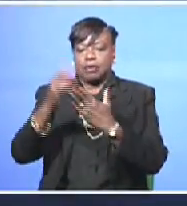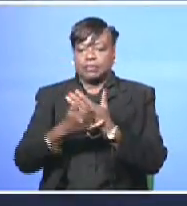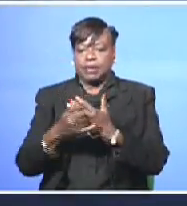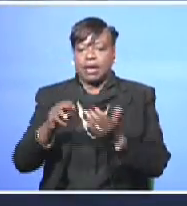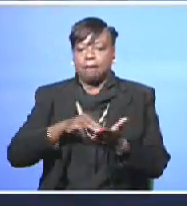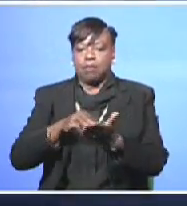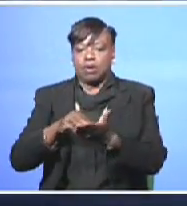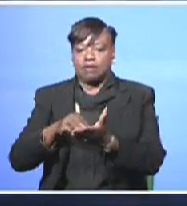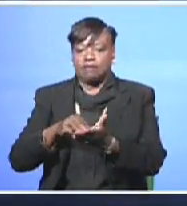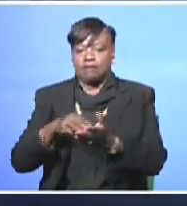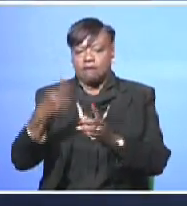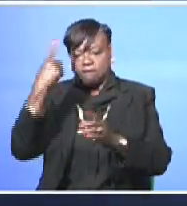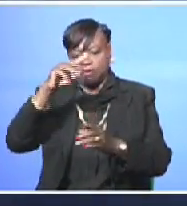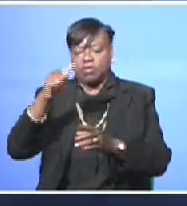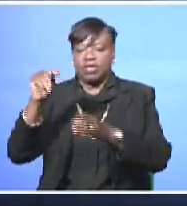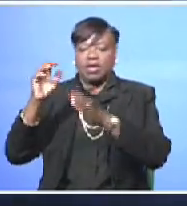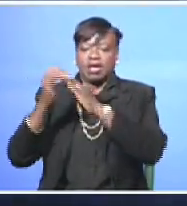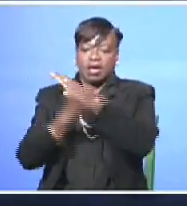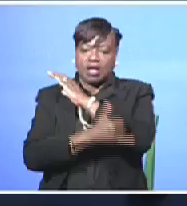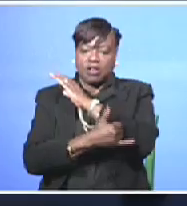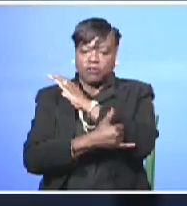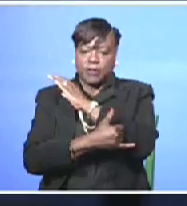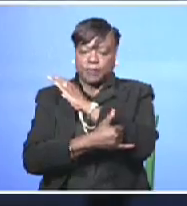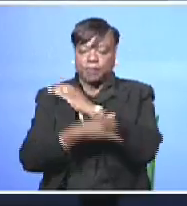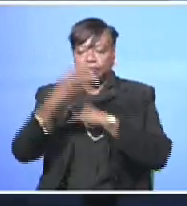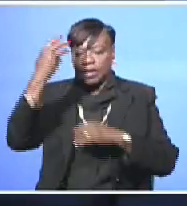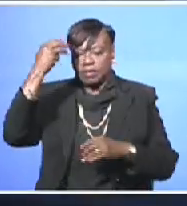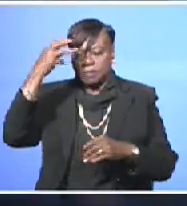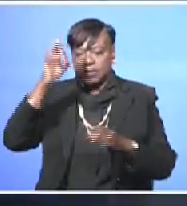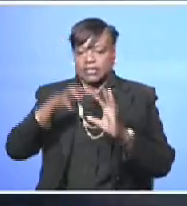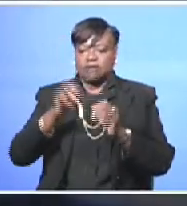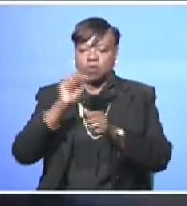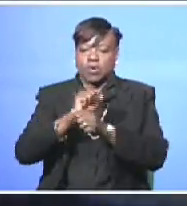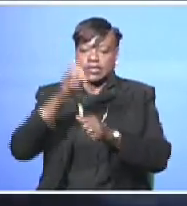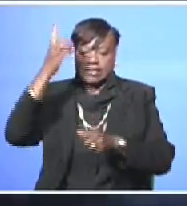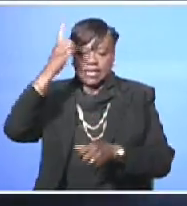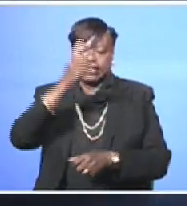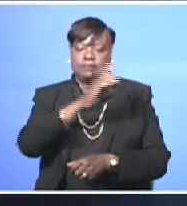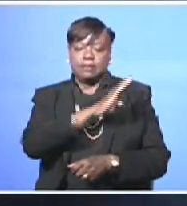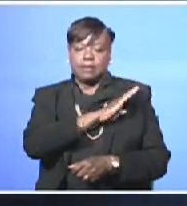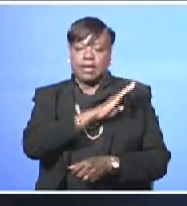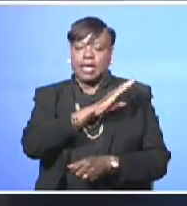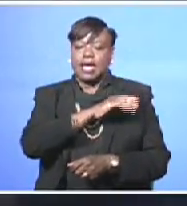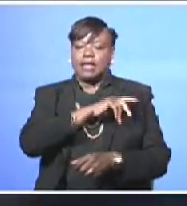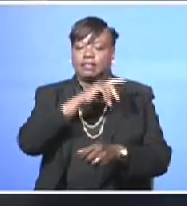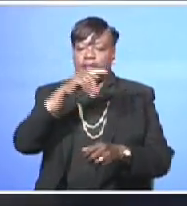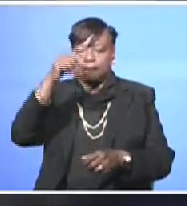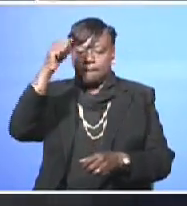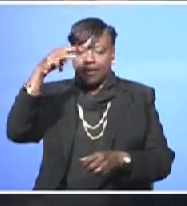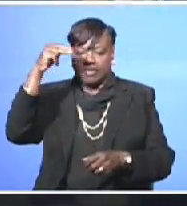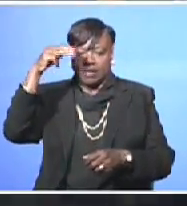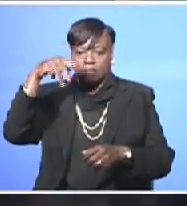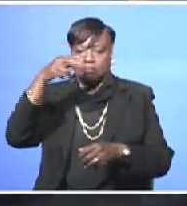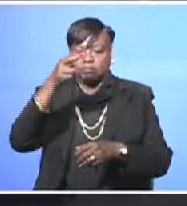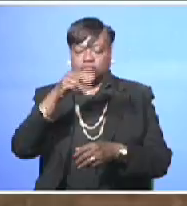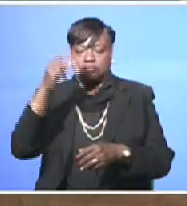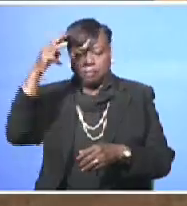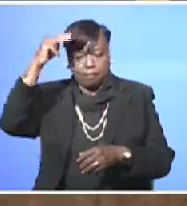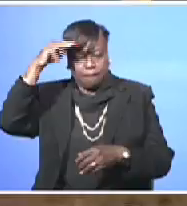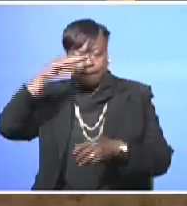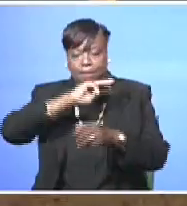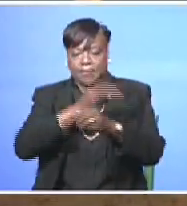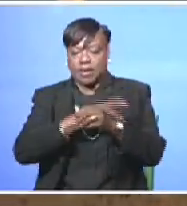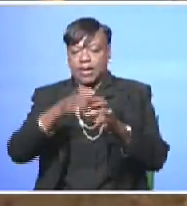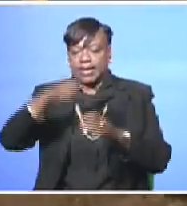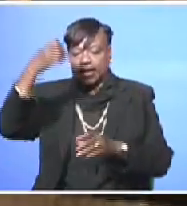Minister of Public Works, the Honorable Desmond Bannister, and a team from the Ministry of Works and Bahamas Power and Light arrived on Eleuthera Thursday morning to take a look